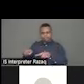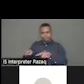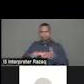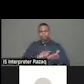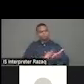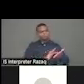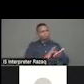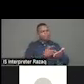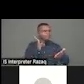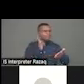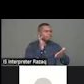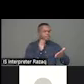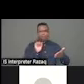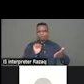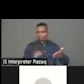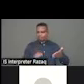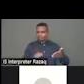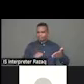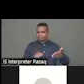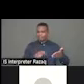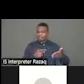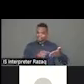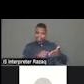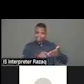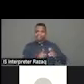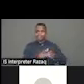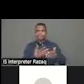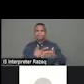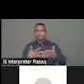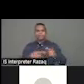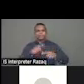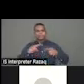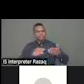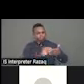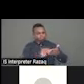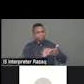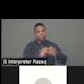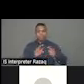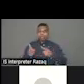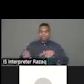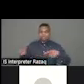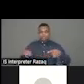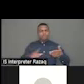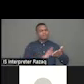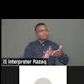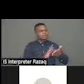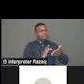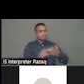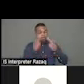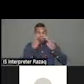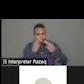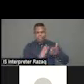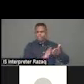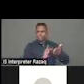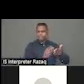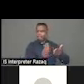language embedded in the lessons. Other children without disabilities in the class also